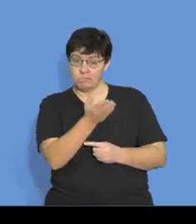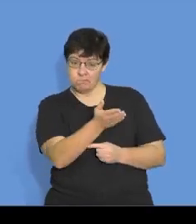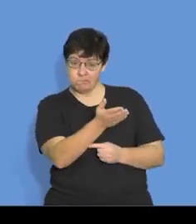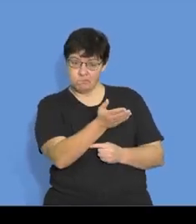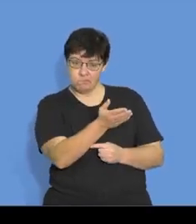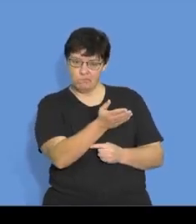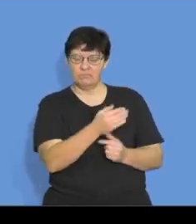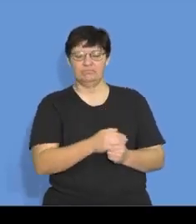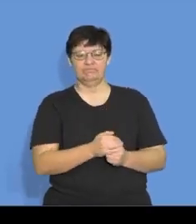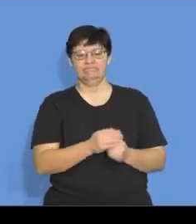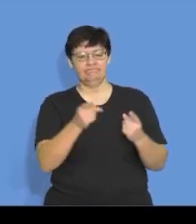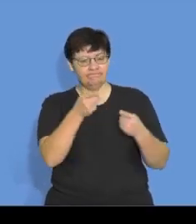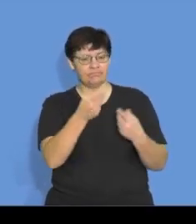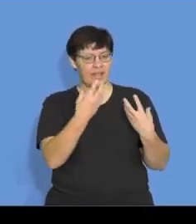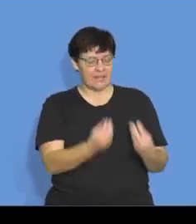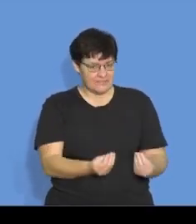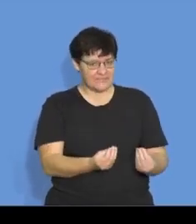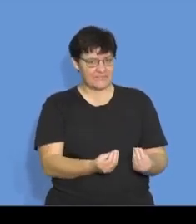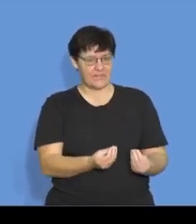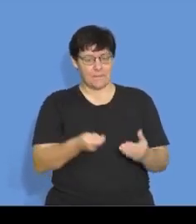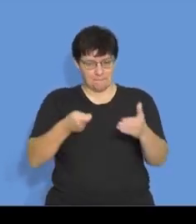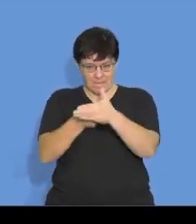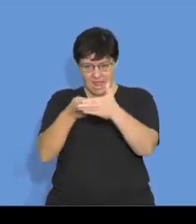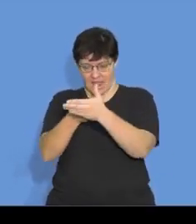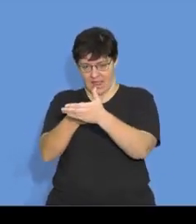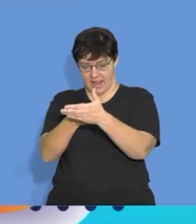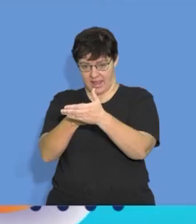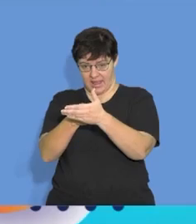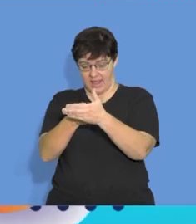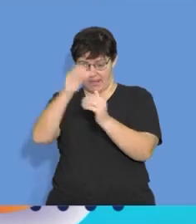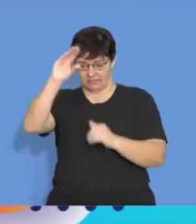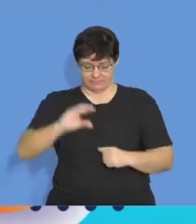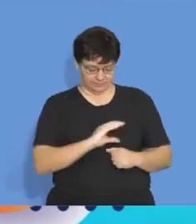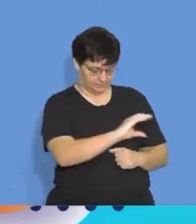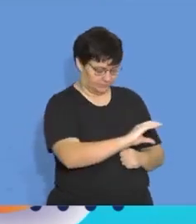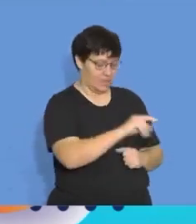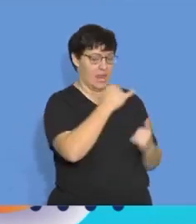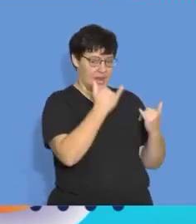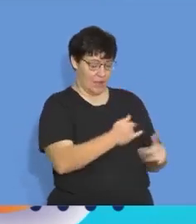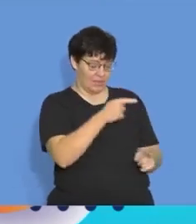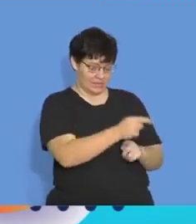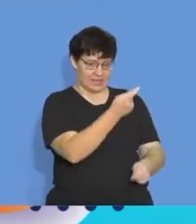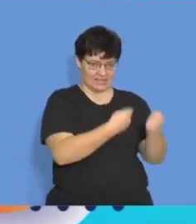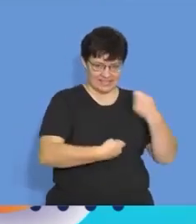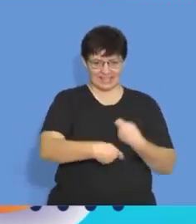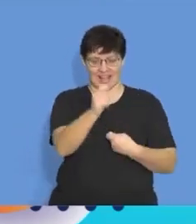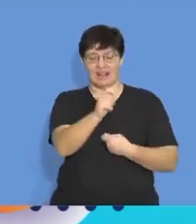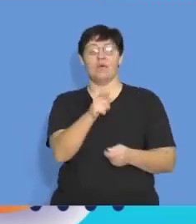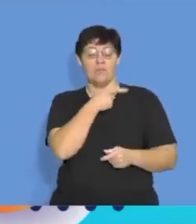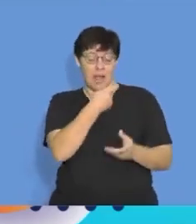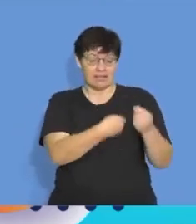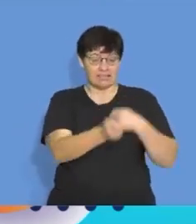referring to stock, we're referring to the goods that we have purchased in order to resell at